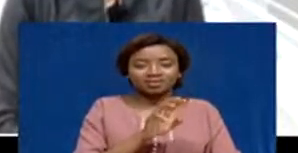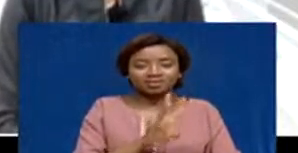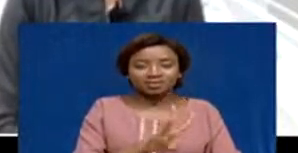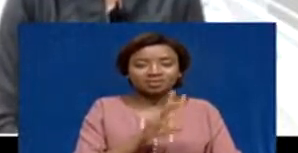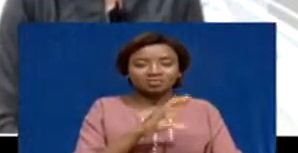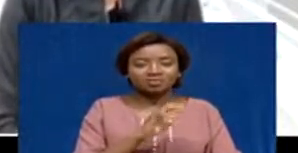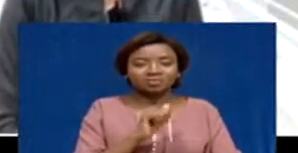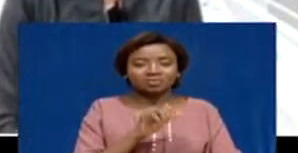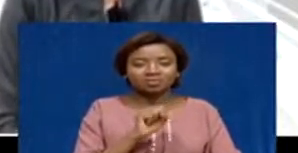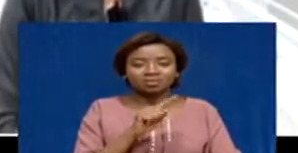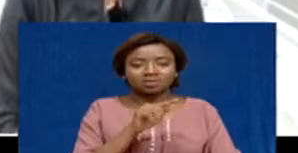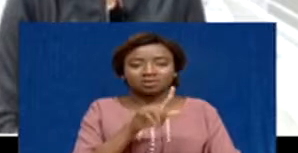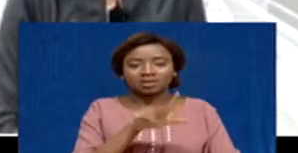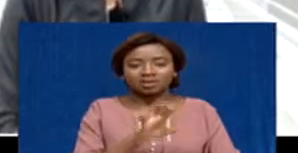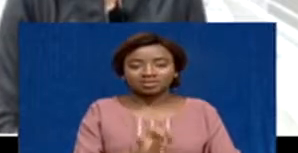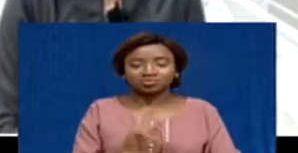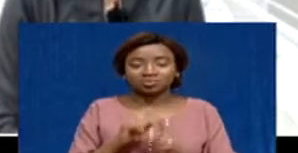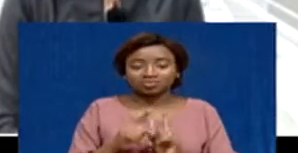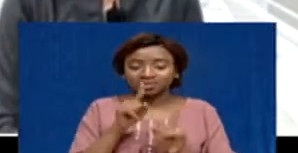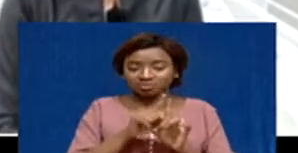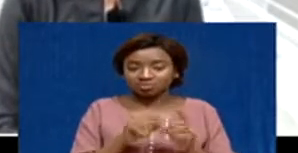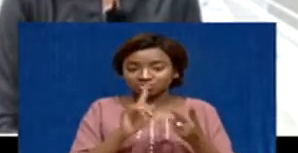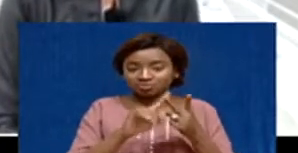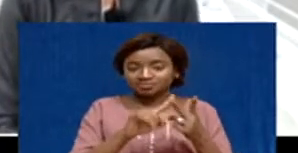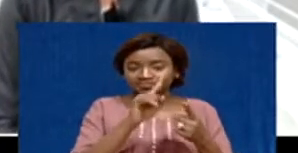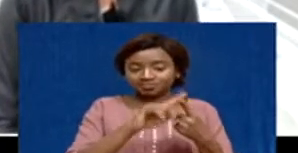because the title is so close, you know, Liverpool are